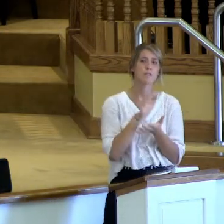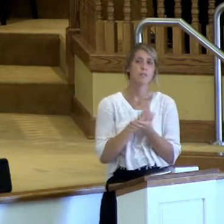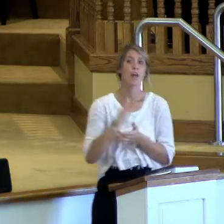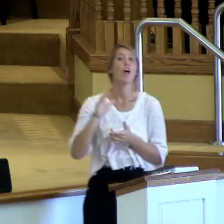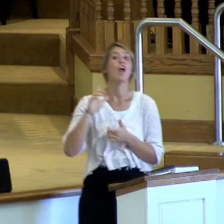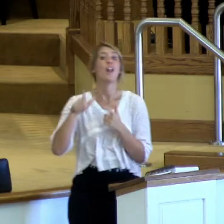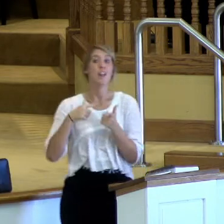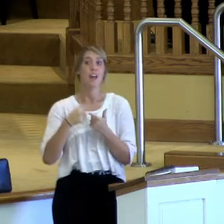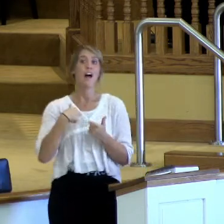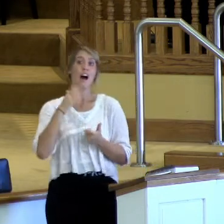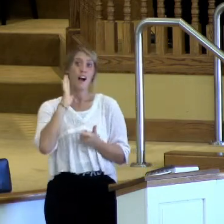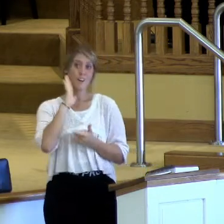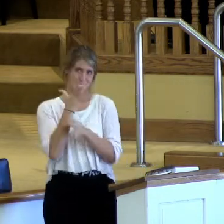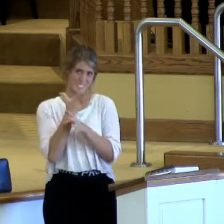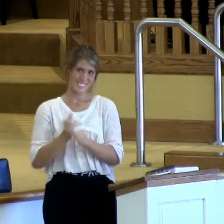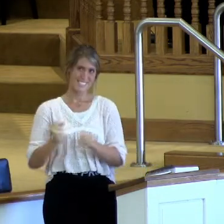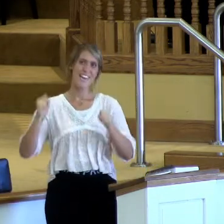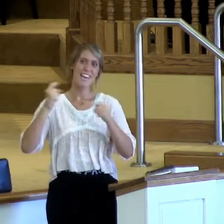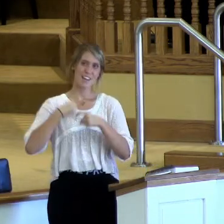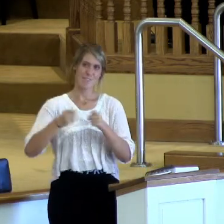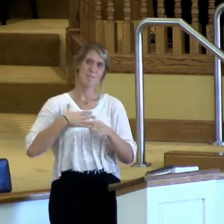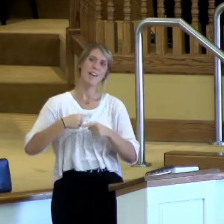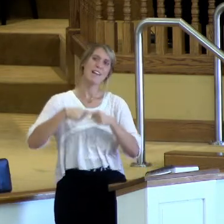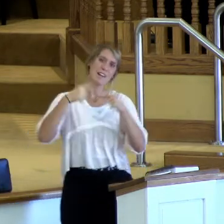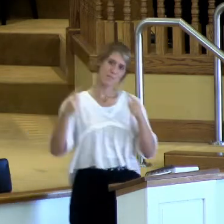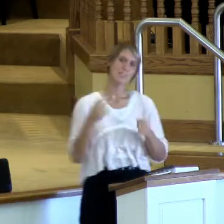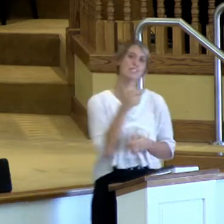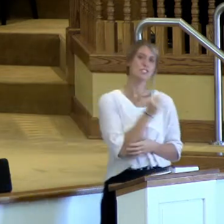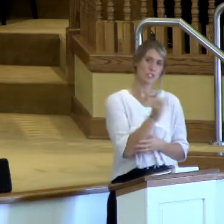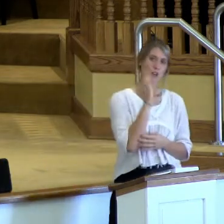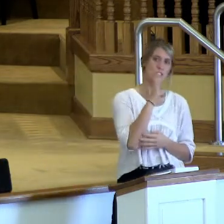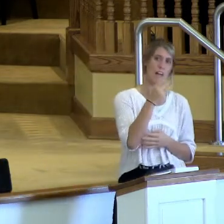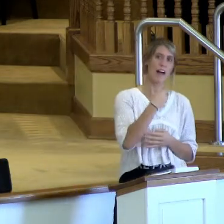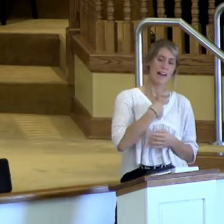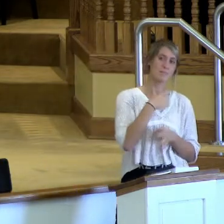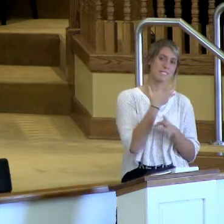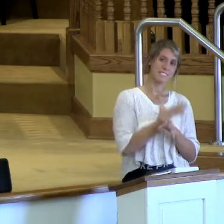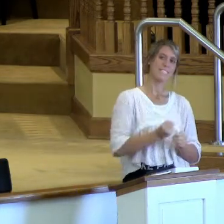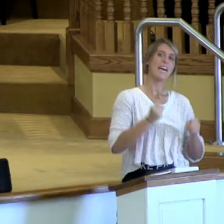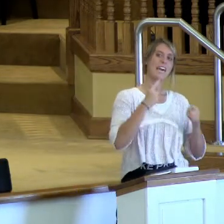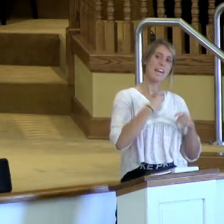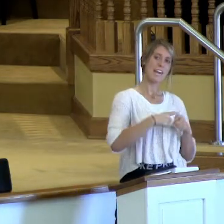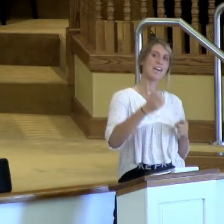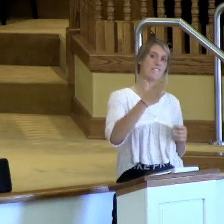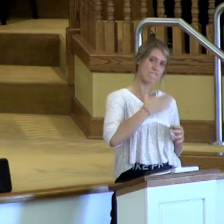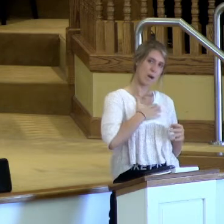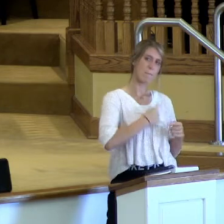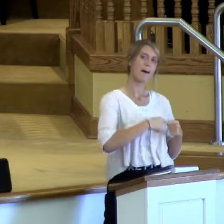praised. And so shall I be saved from mine